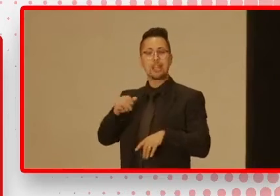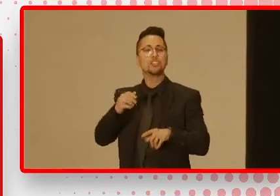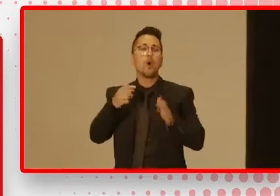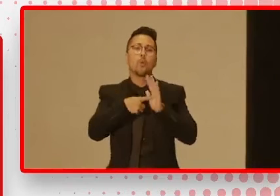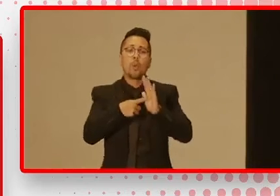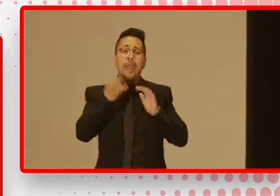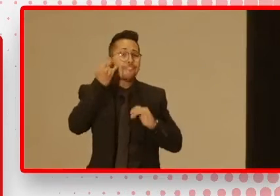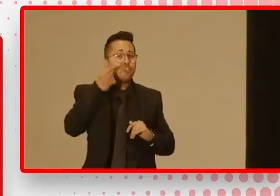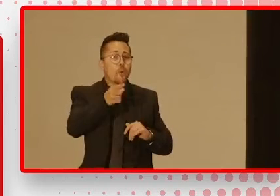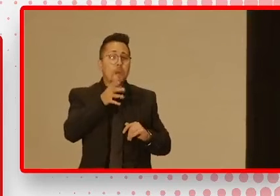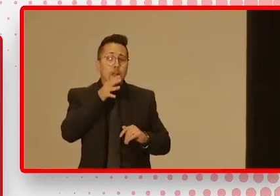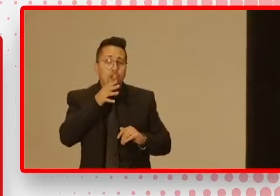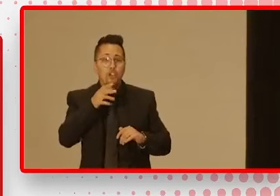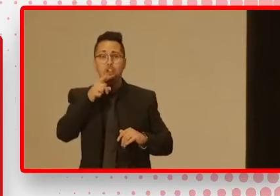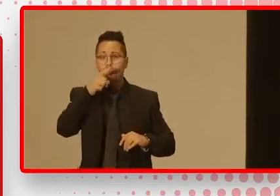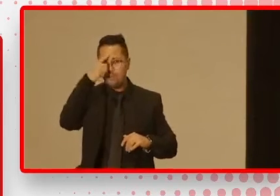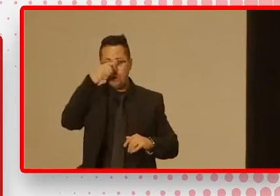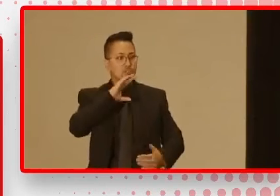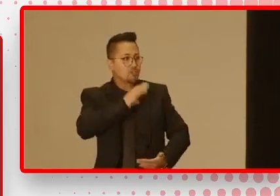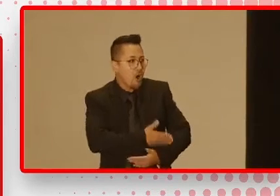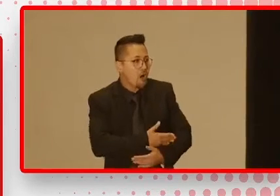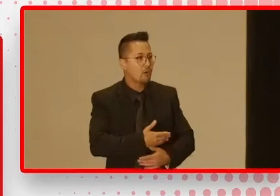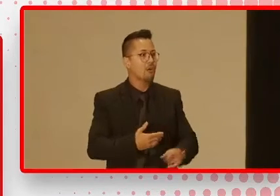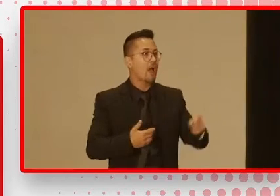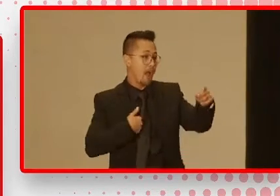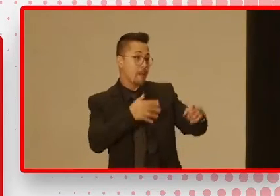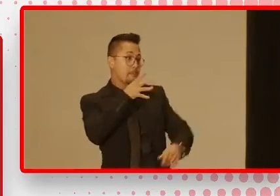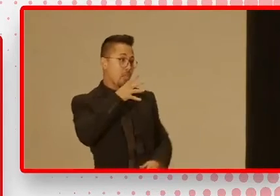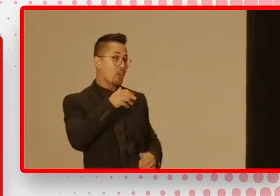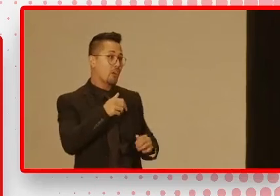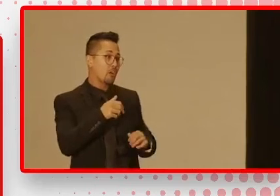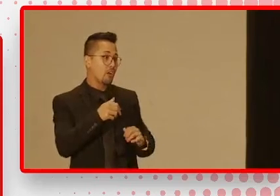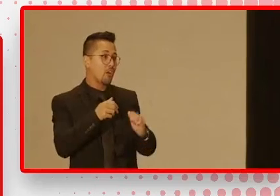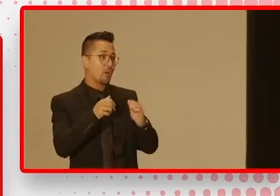daughter that has a disability, what?